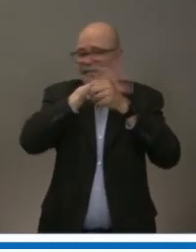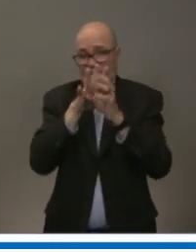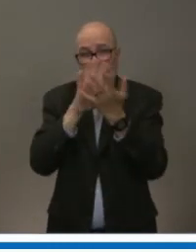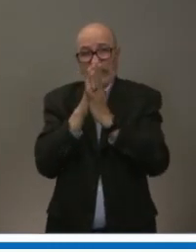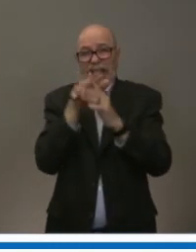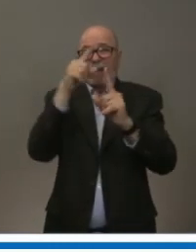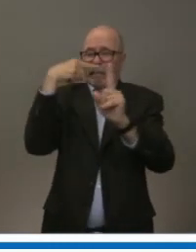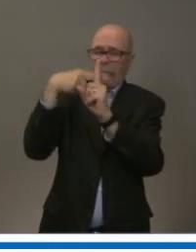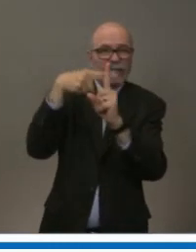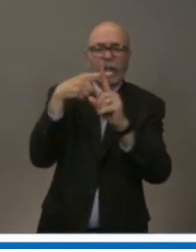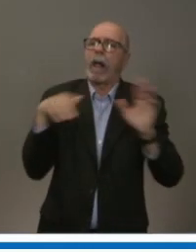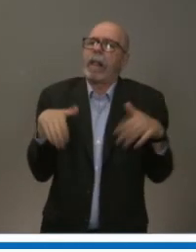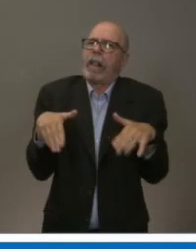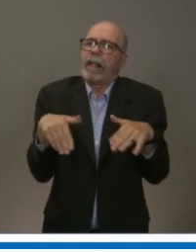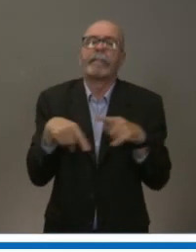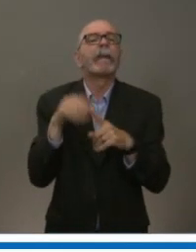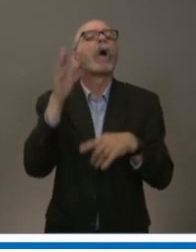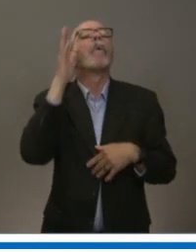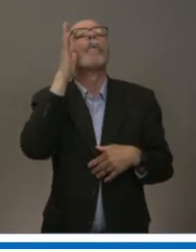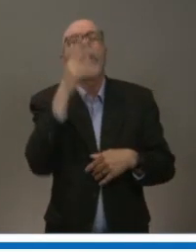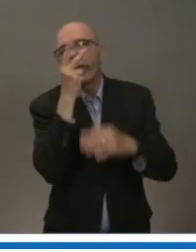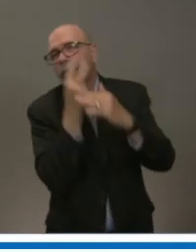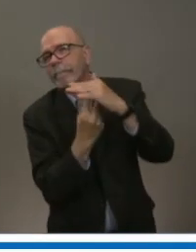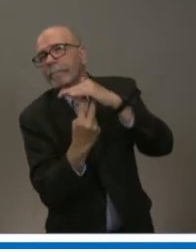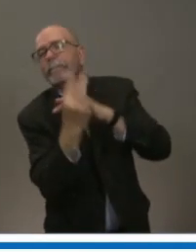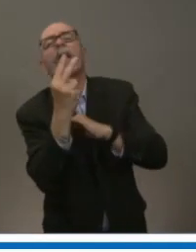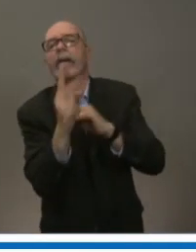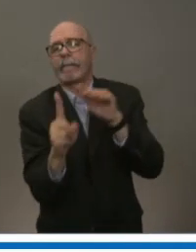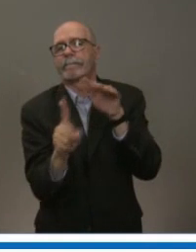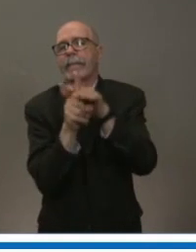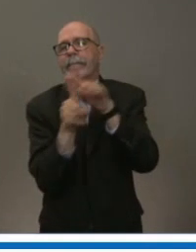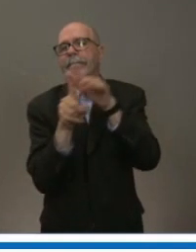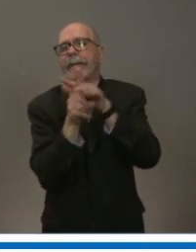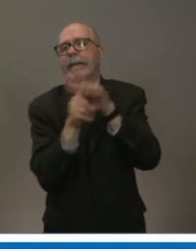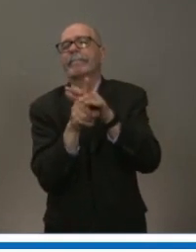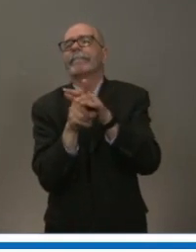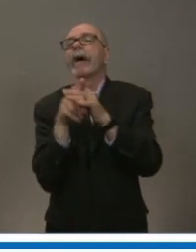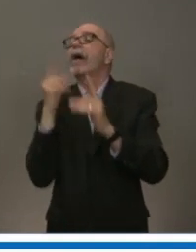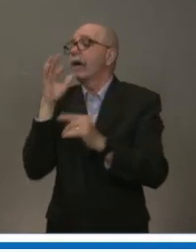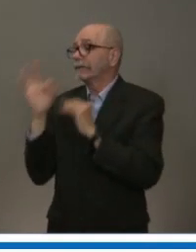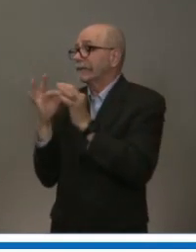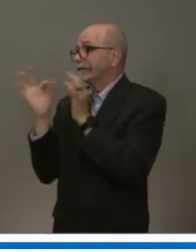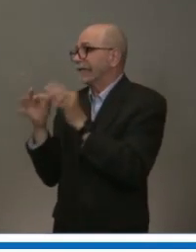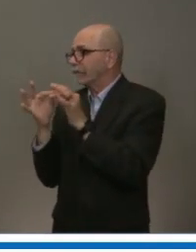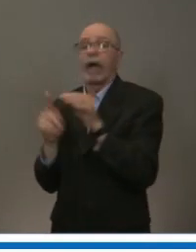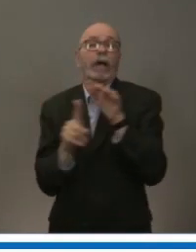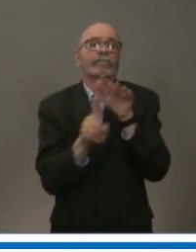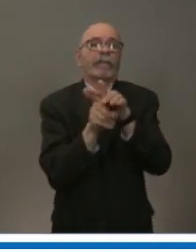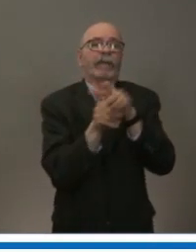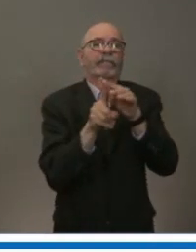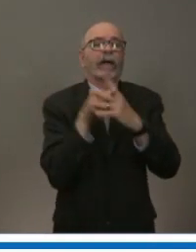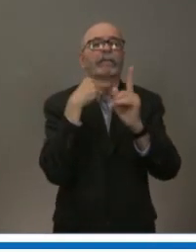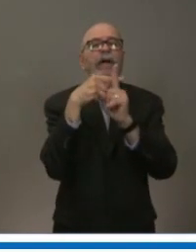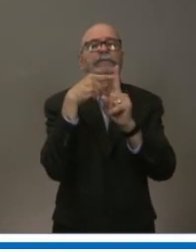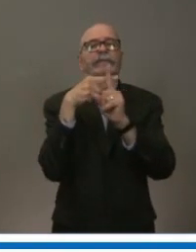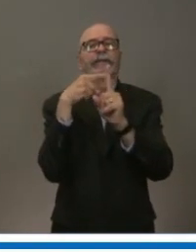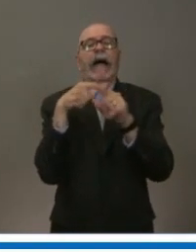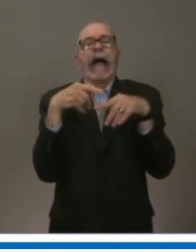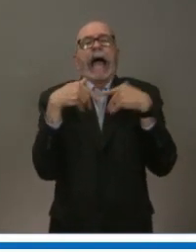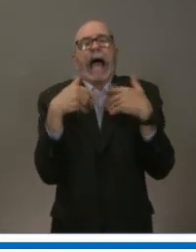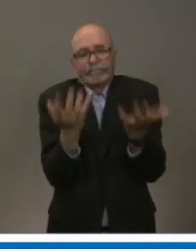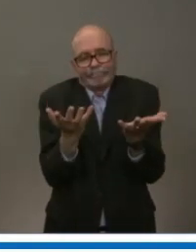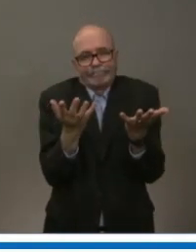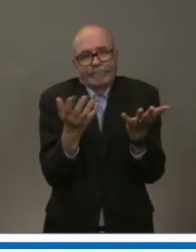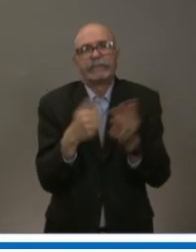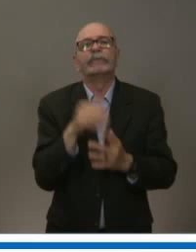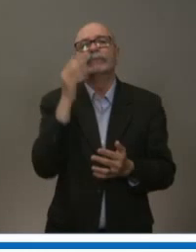should expect to see the more people we test, the more positives we'll find. But that's a good thing. It'll show us